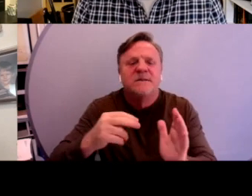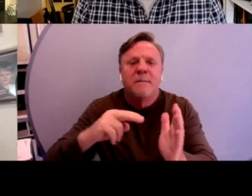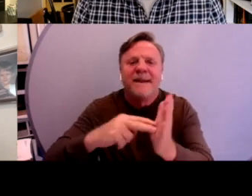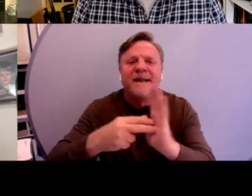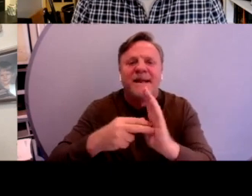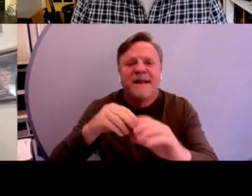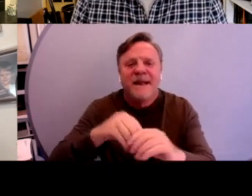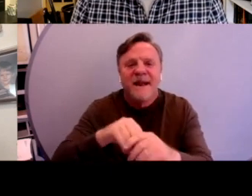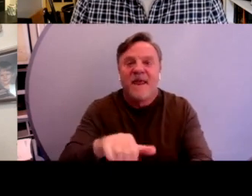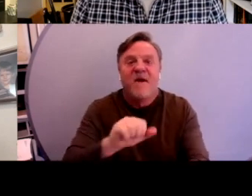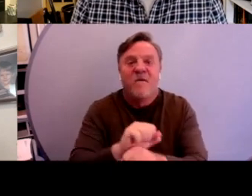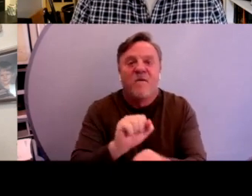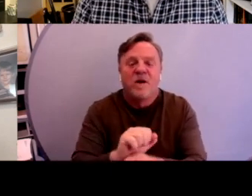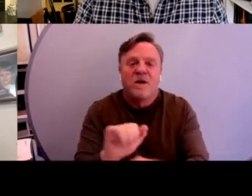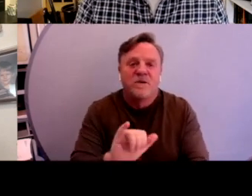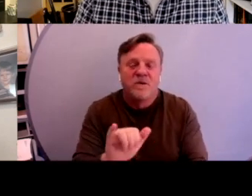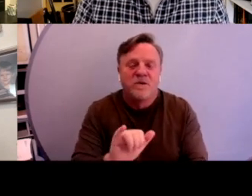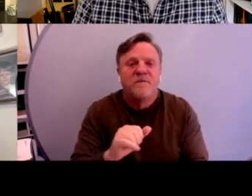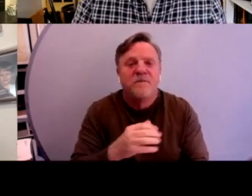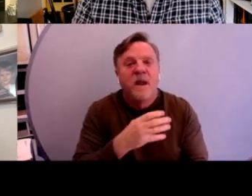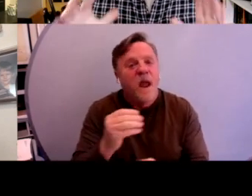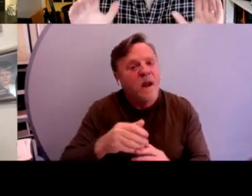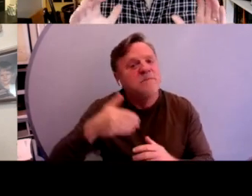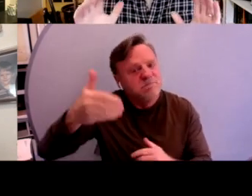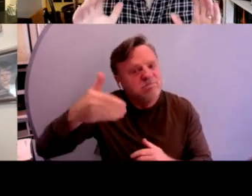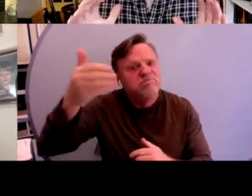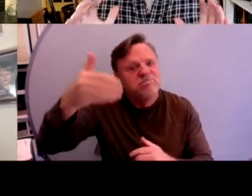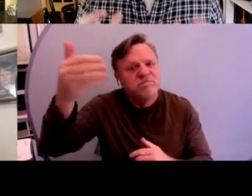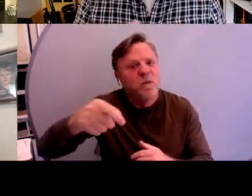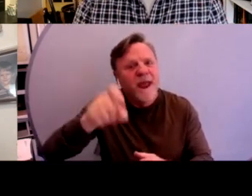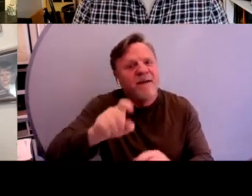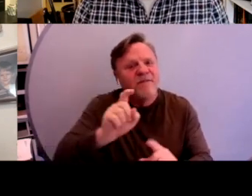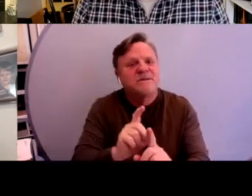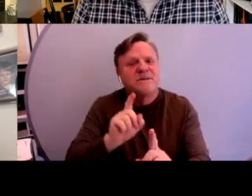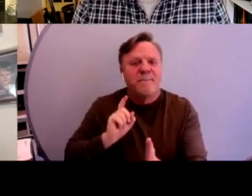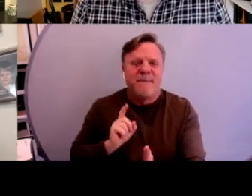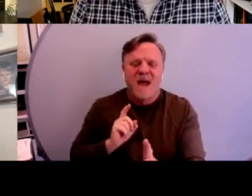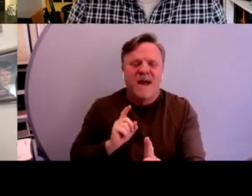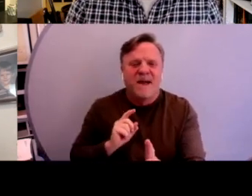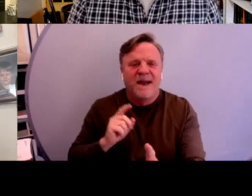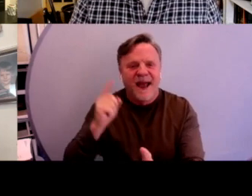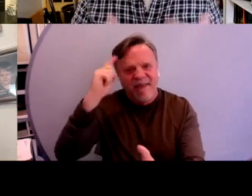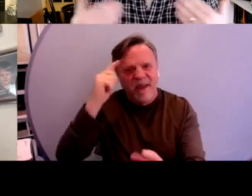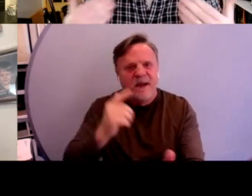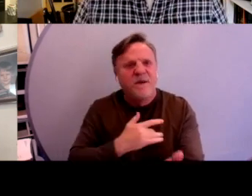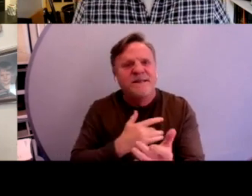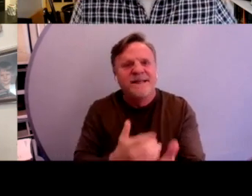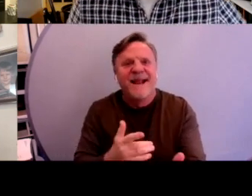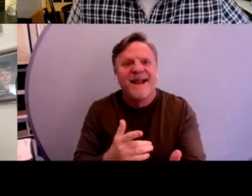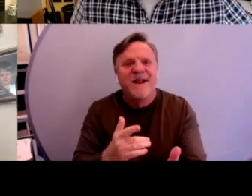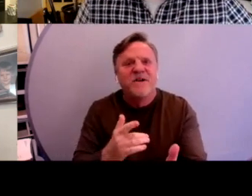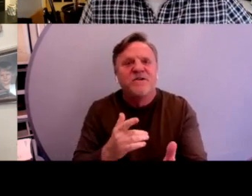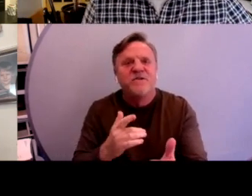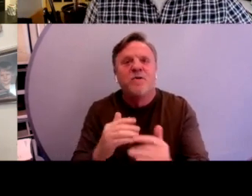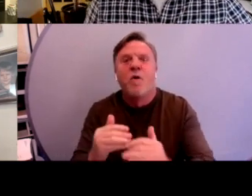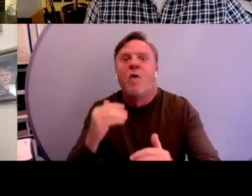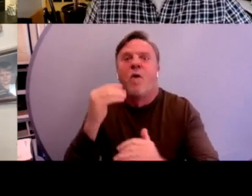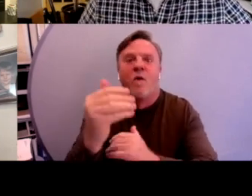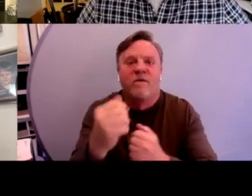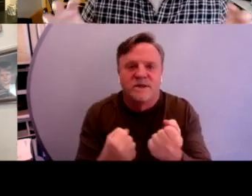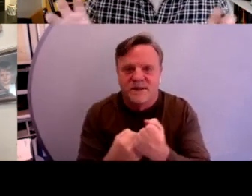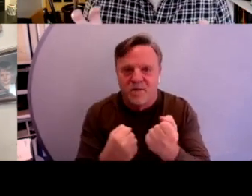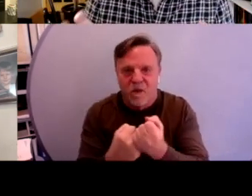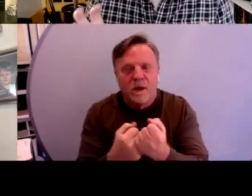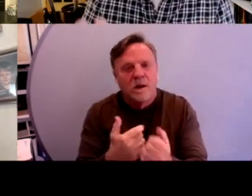work as well. And there will be times where we need to step back. I think a tendency can be to over support, to